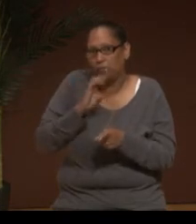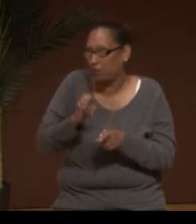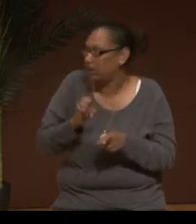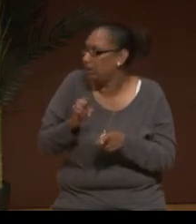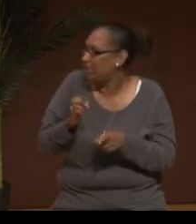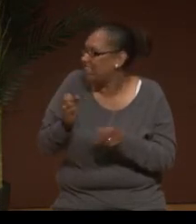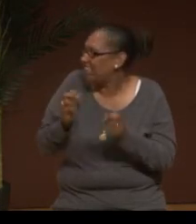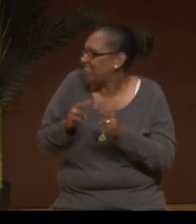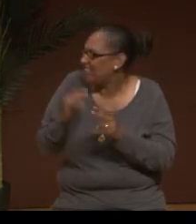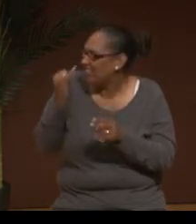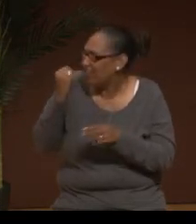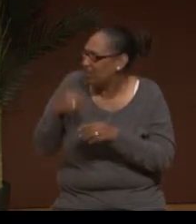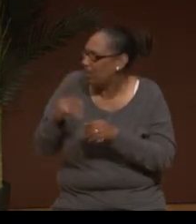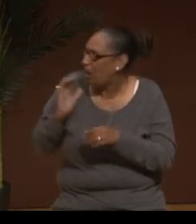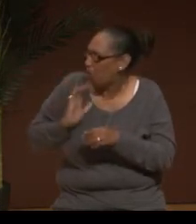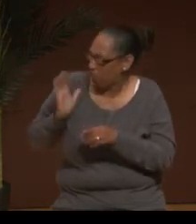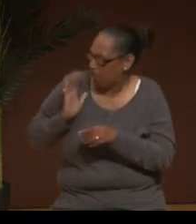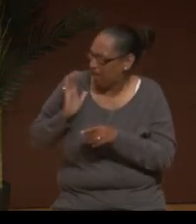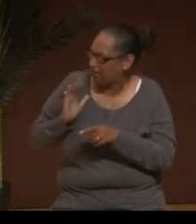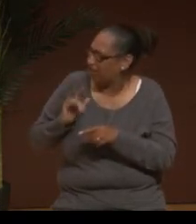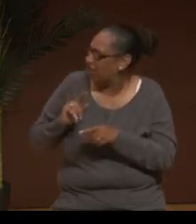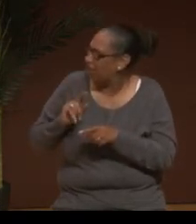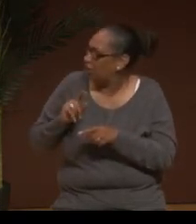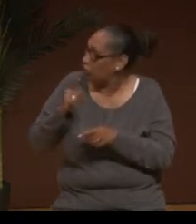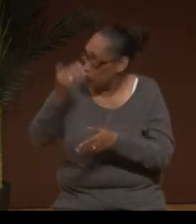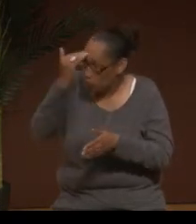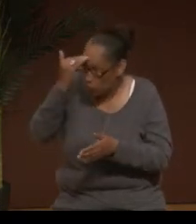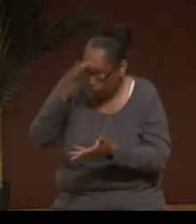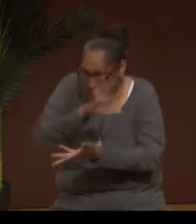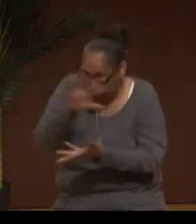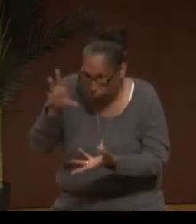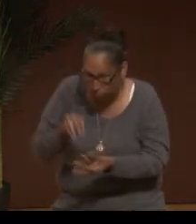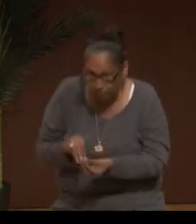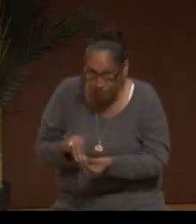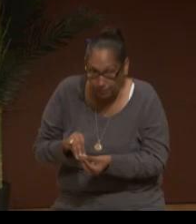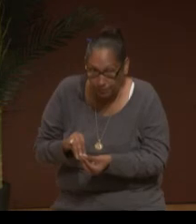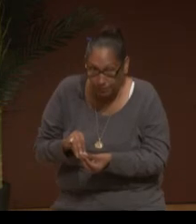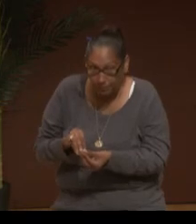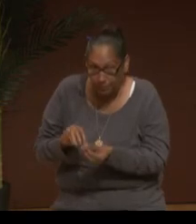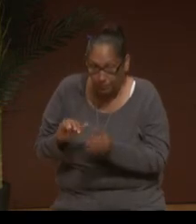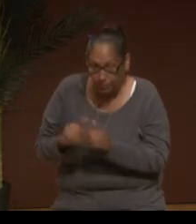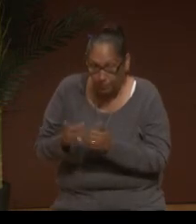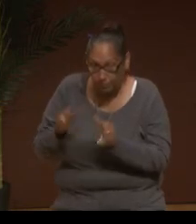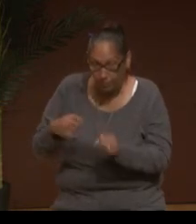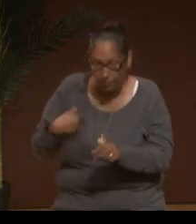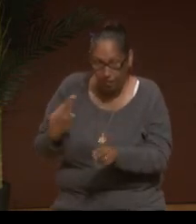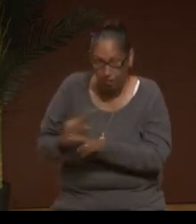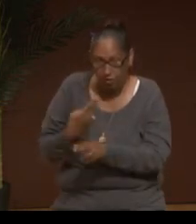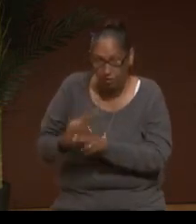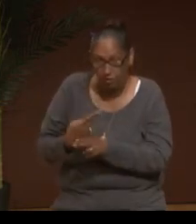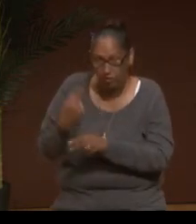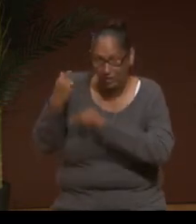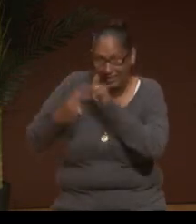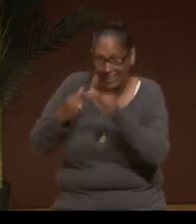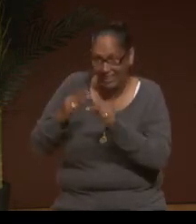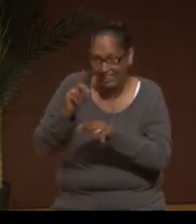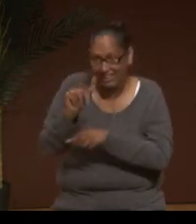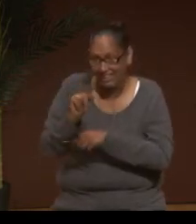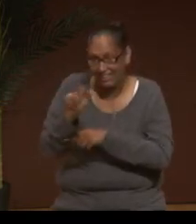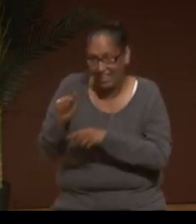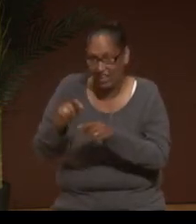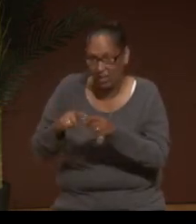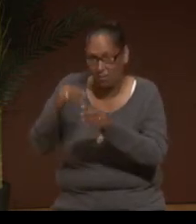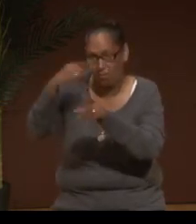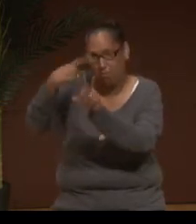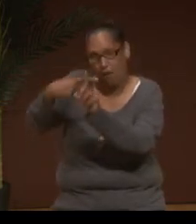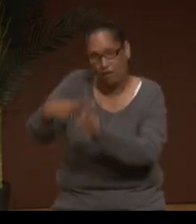really are not. So given all this, how can we use genetic data then in positive ways to